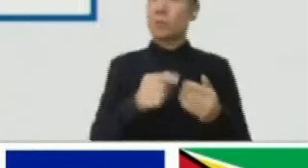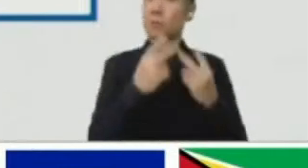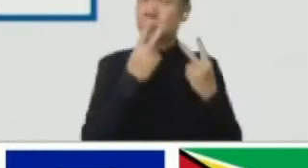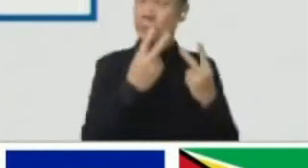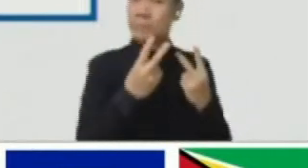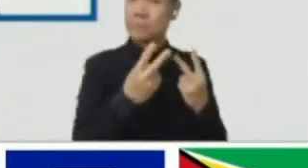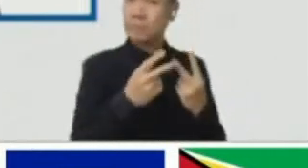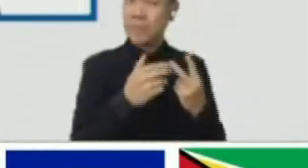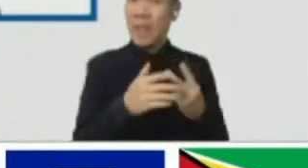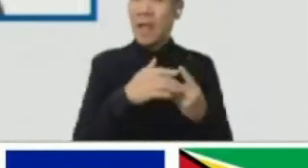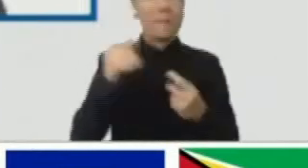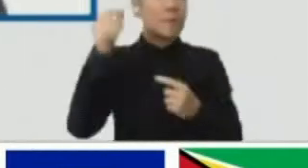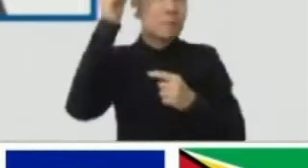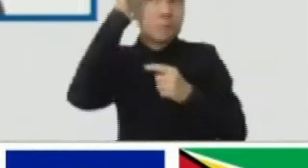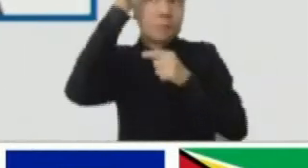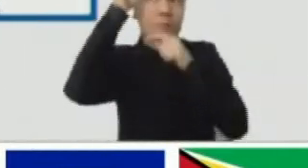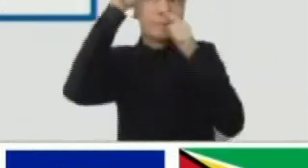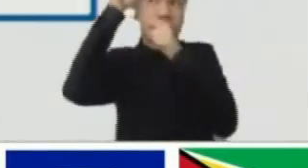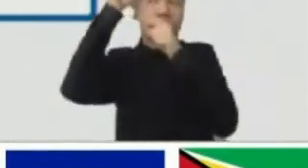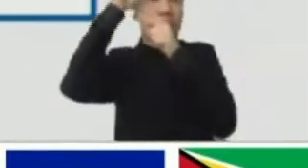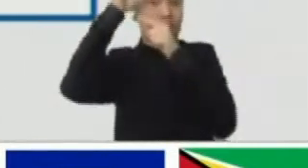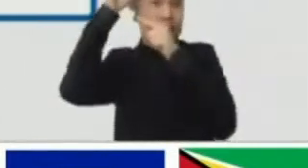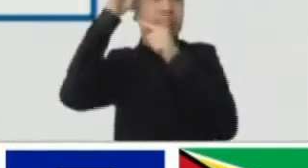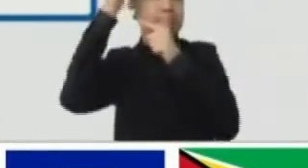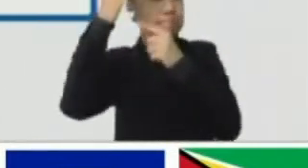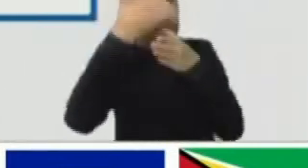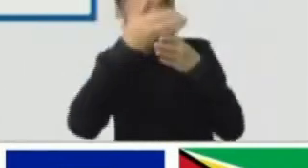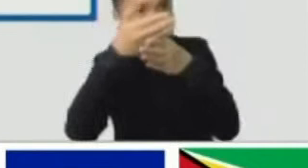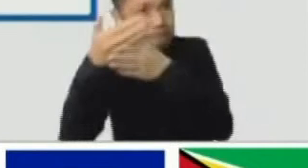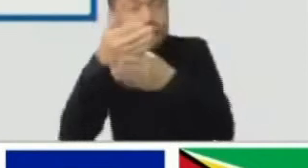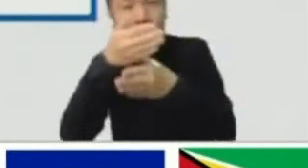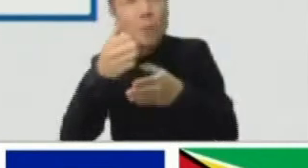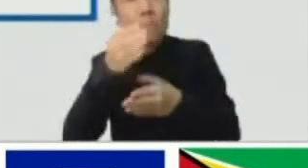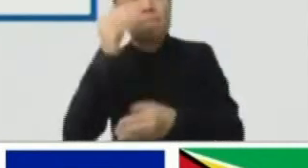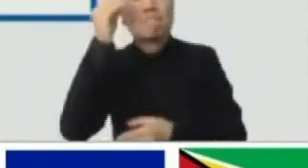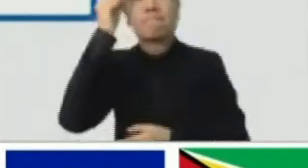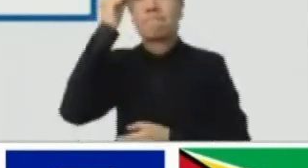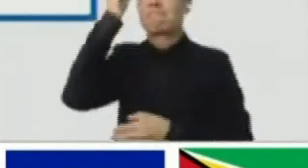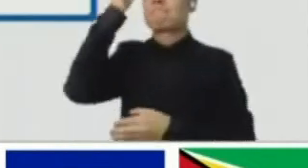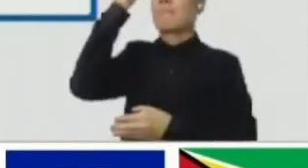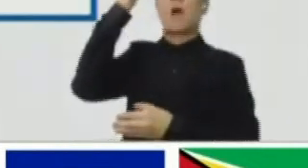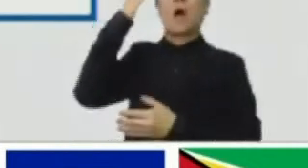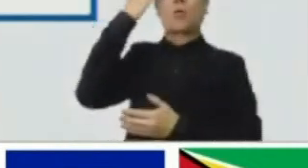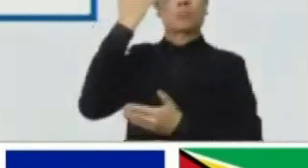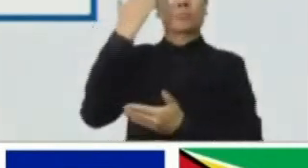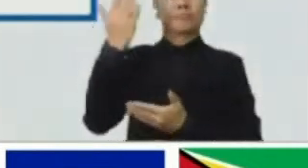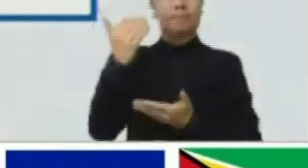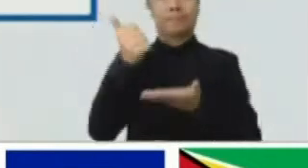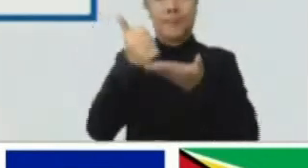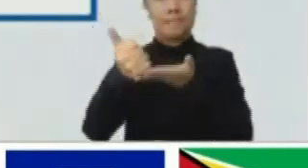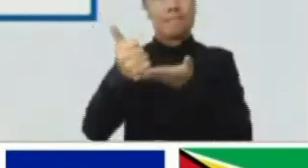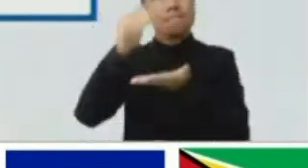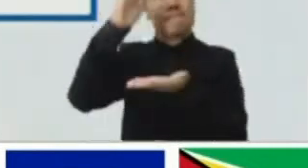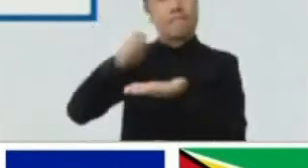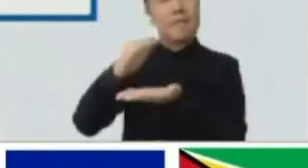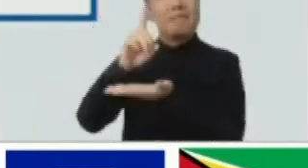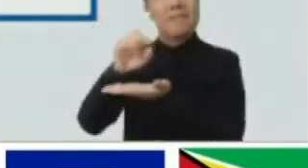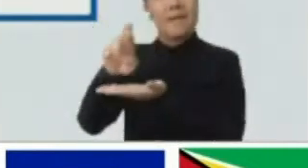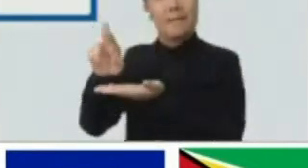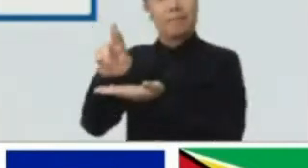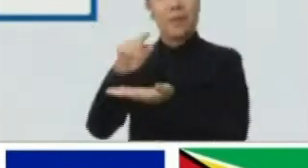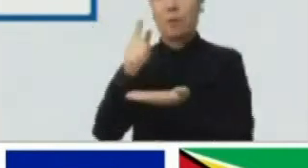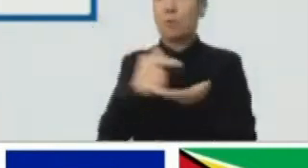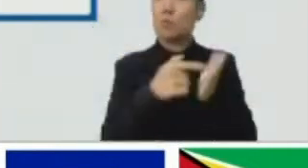and understanding of disaster risk, particularly through the collection and analysis of empirical evidence from